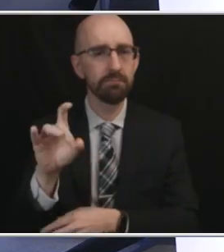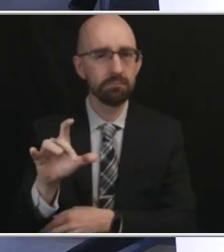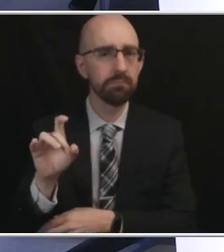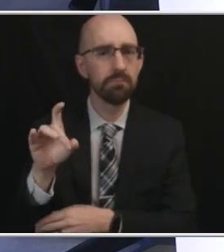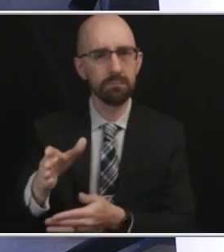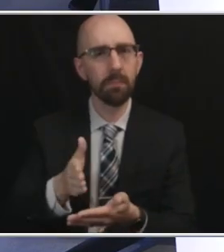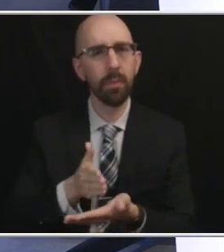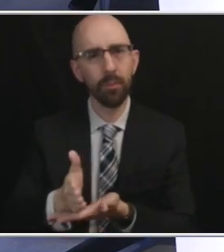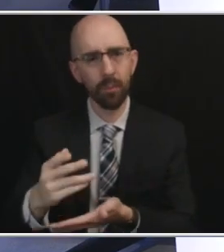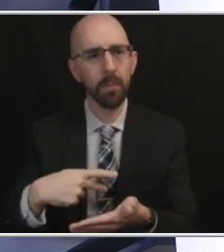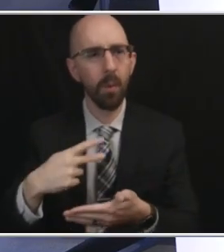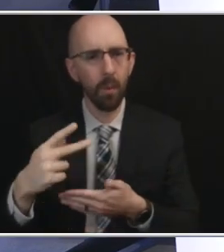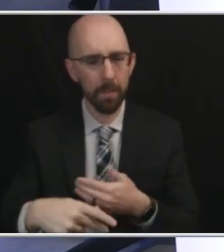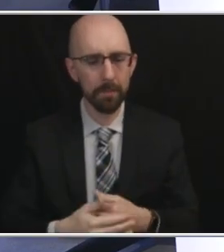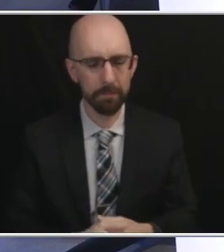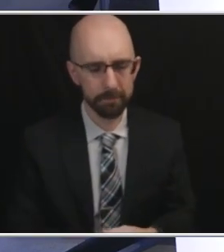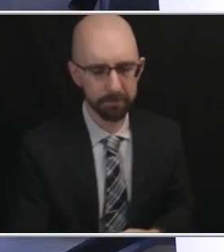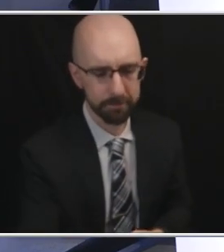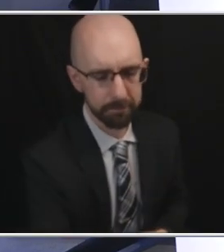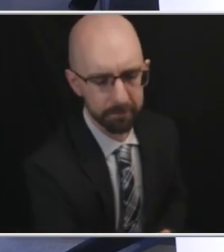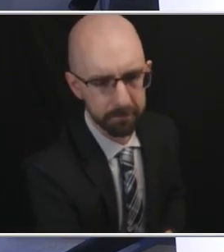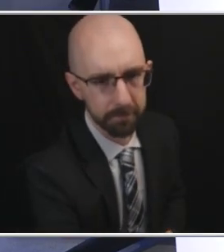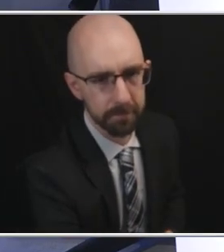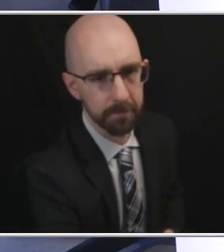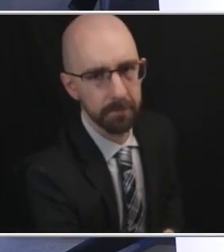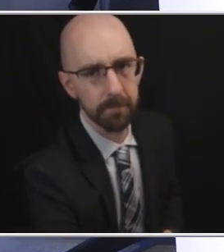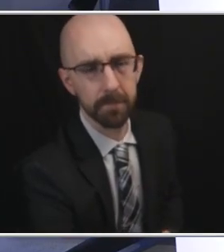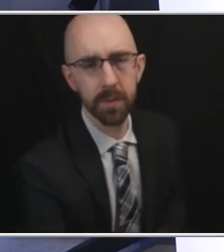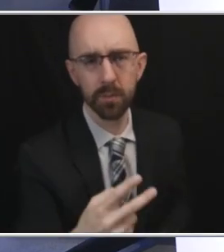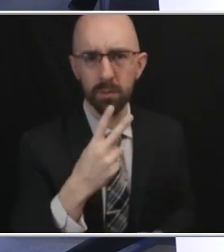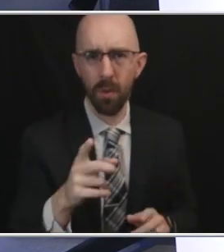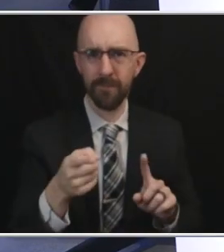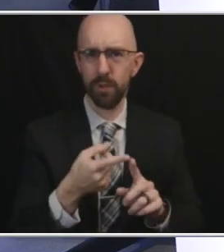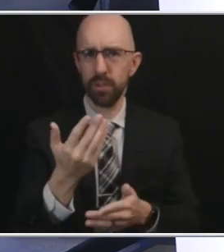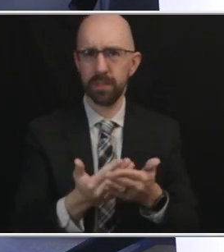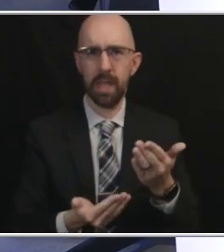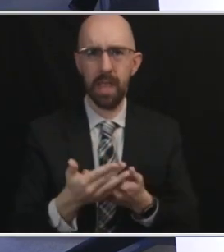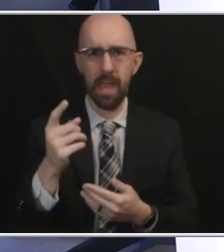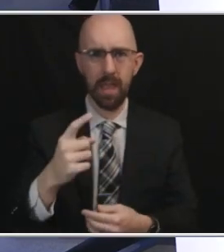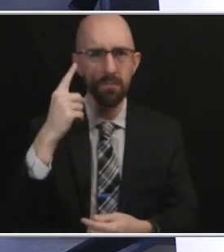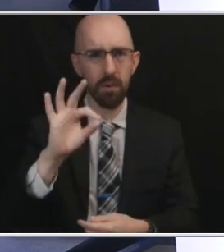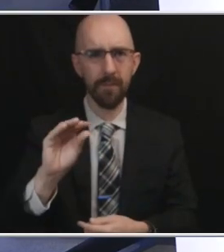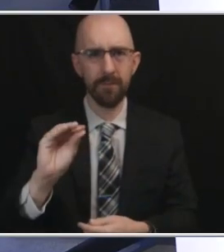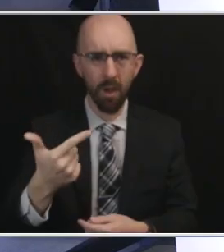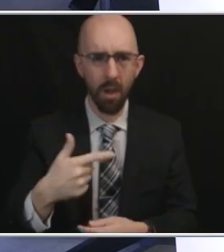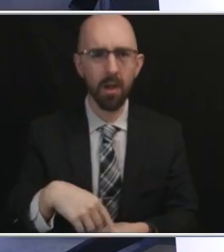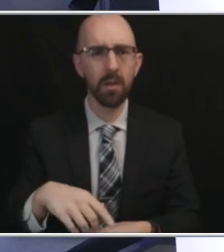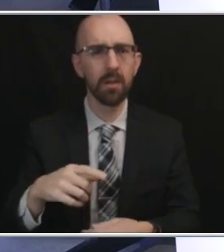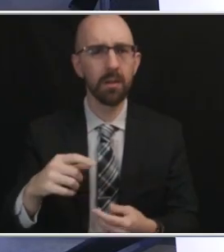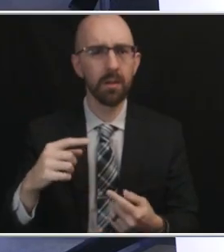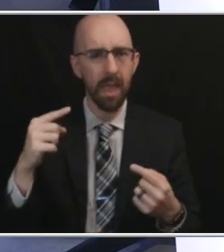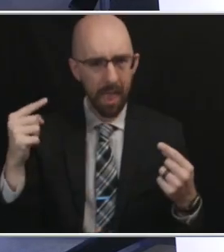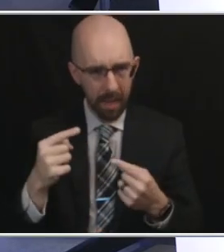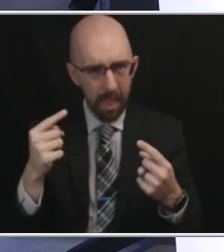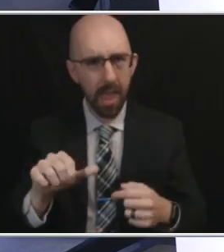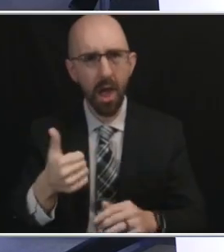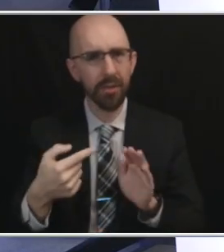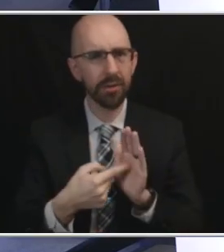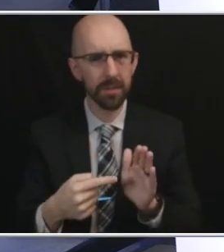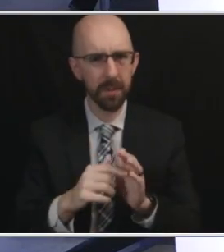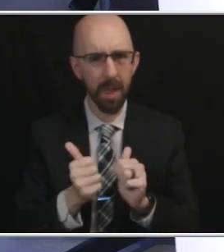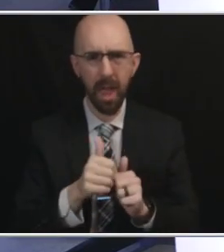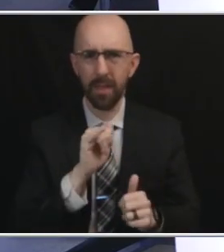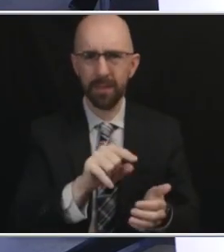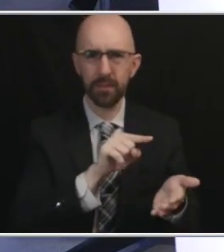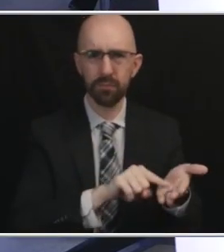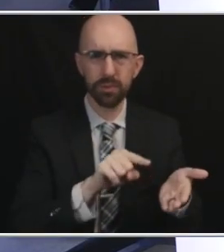Dr. Comfort, you saw patients firsthand with brain fog, headaches, and other symptoms. How did these research findings resonate with